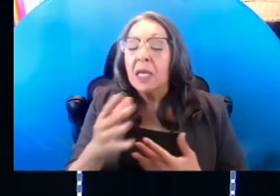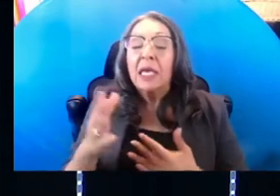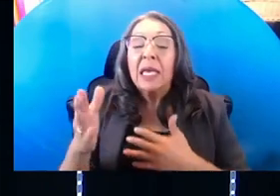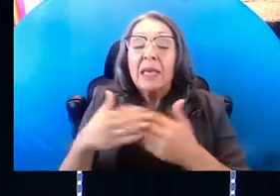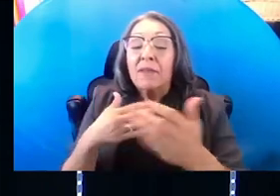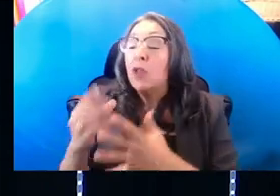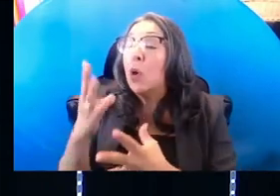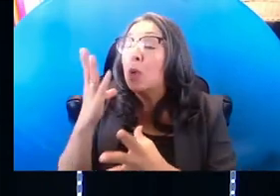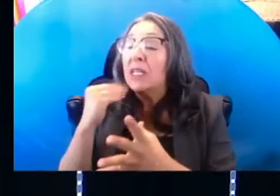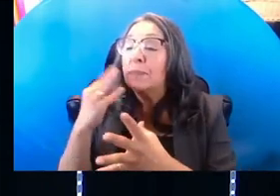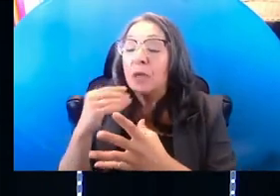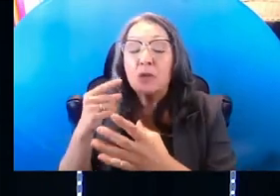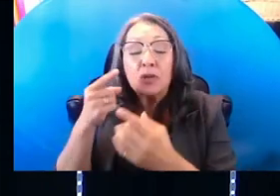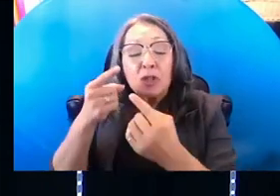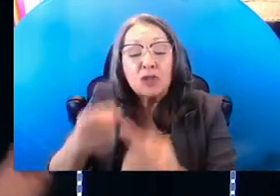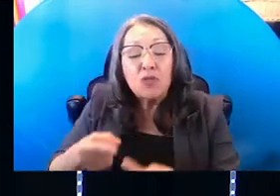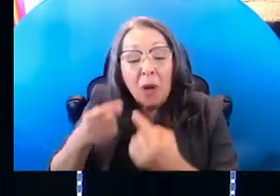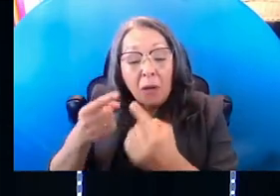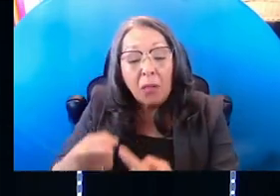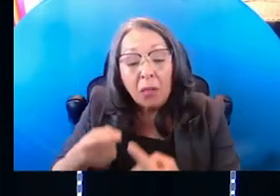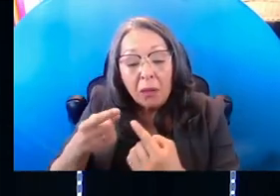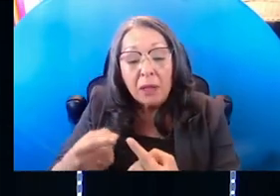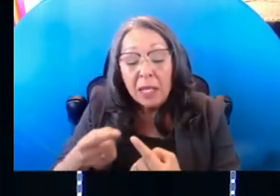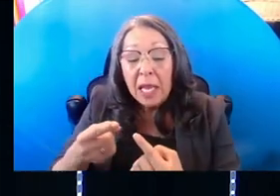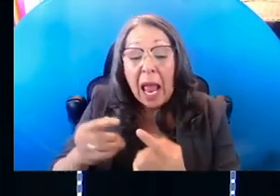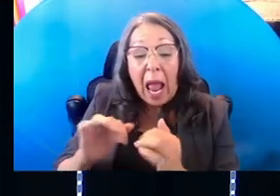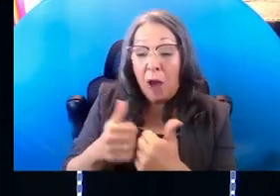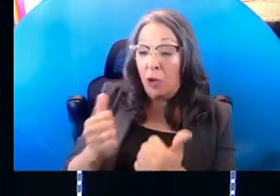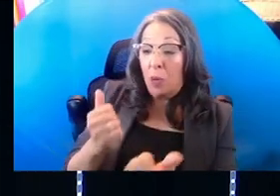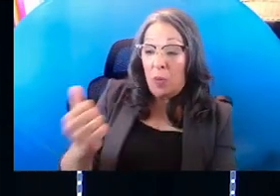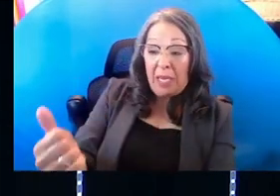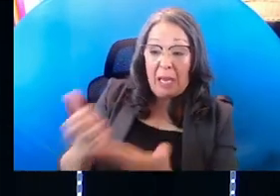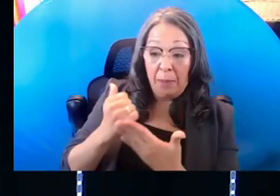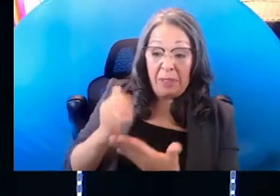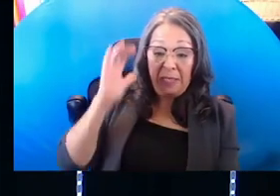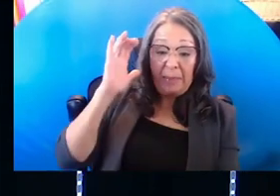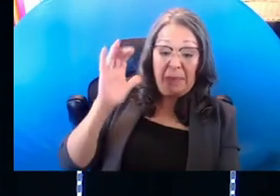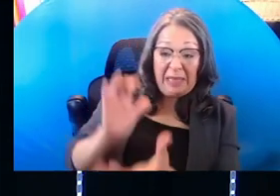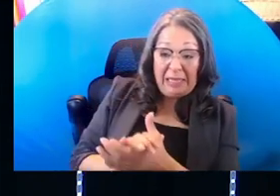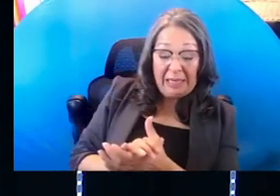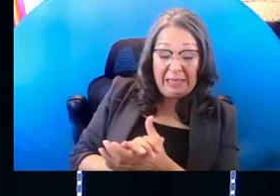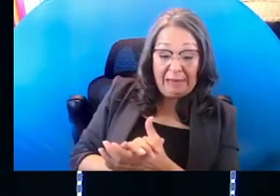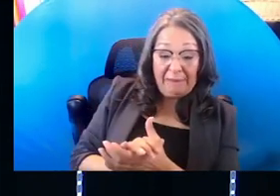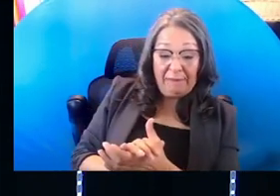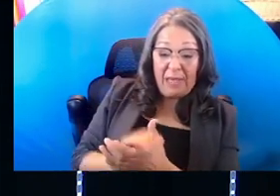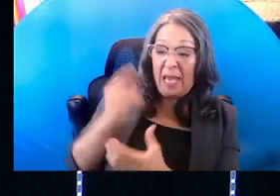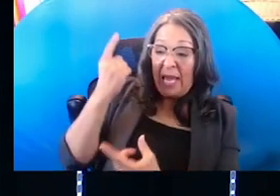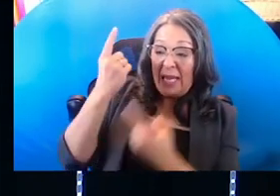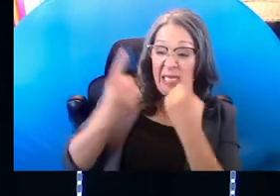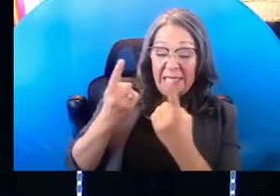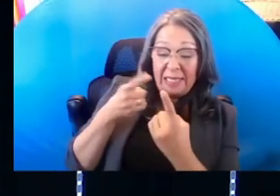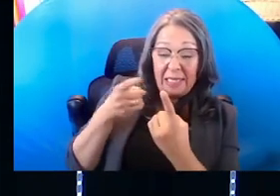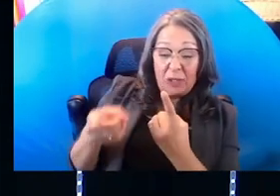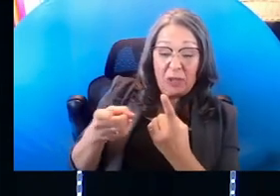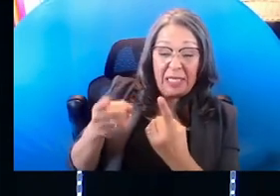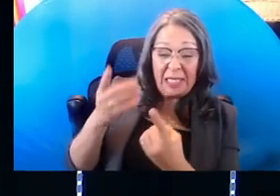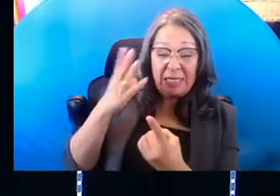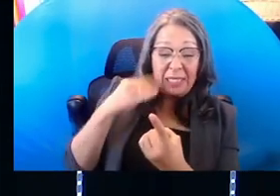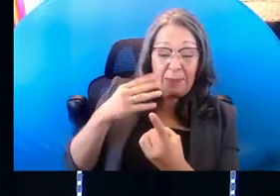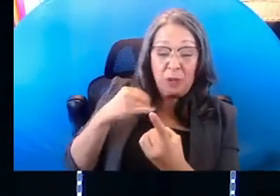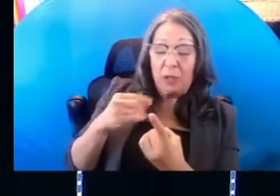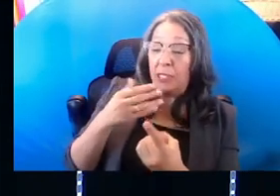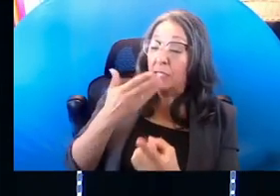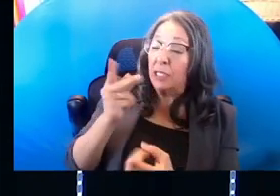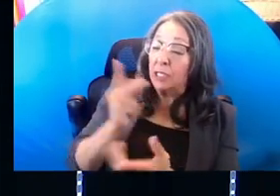very, very hard, one of the ways that we can help ourselves to believe and know and consider these seasons as pure joy and all that we face is